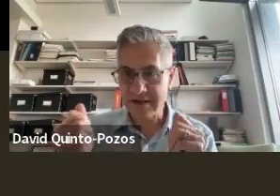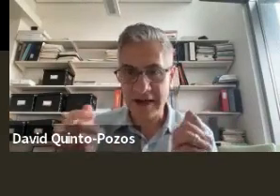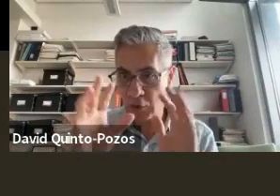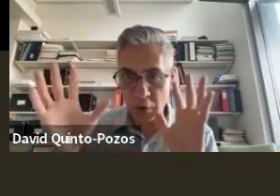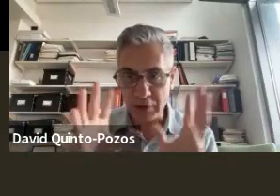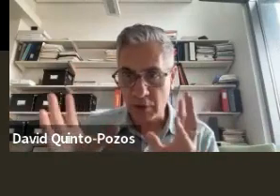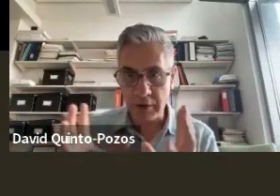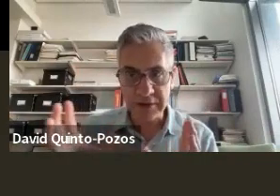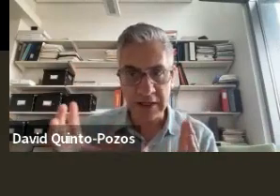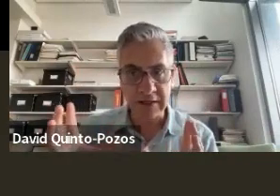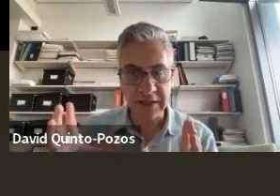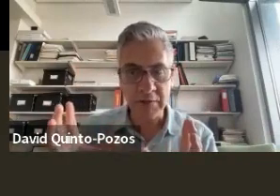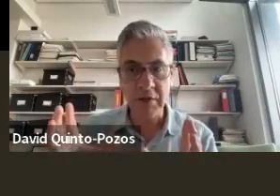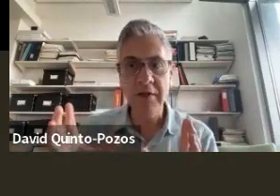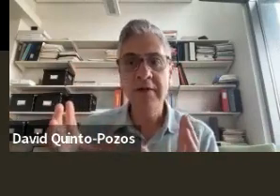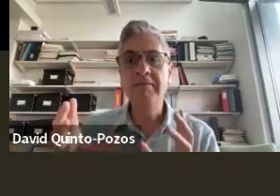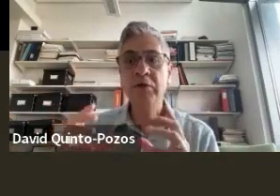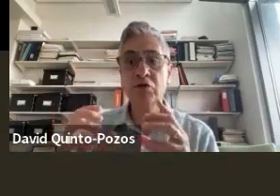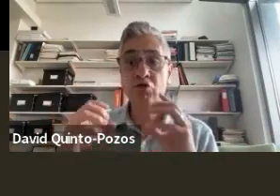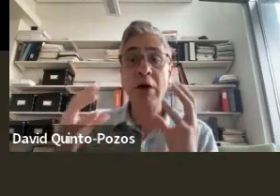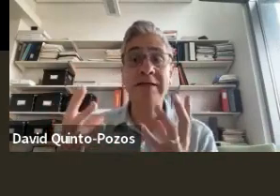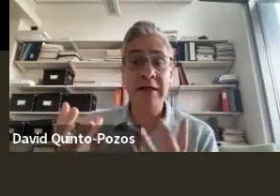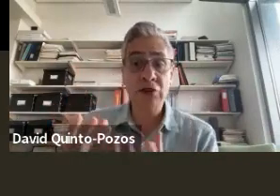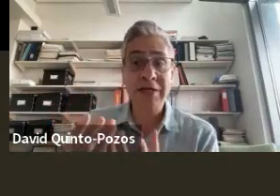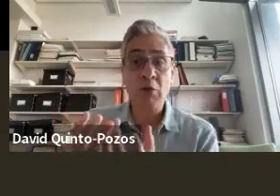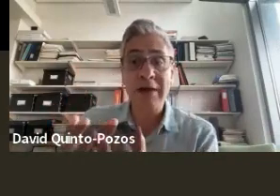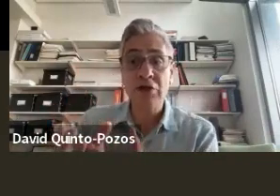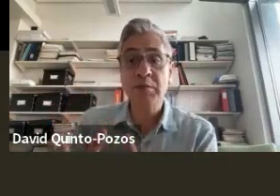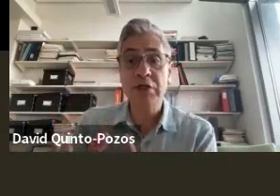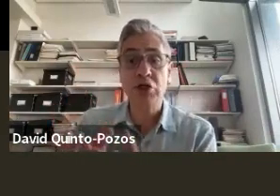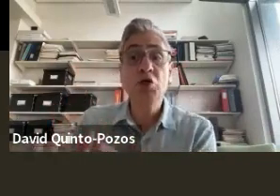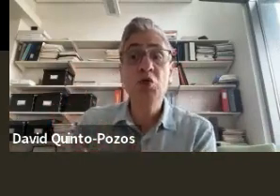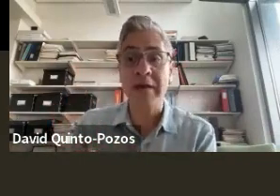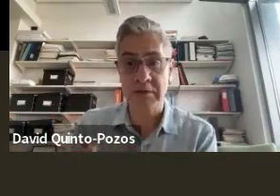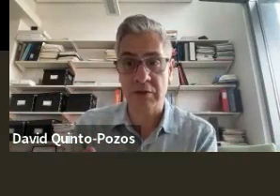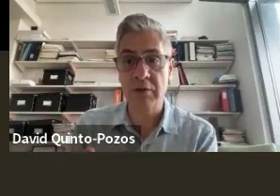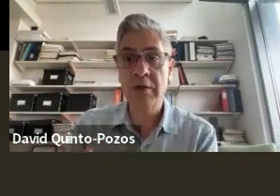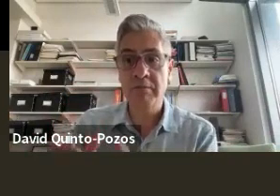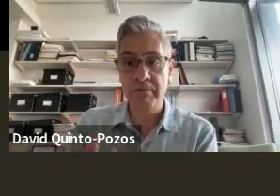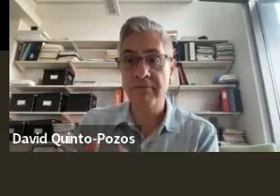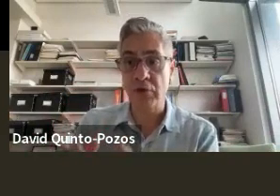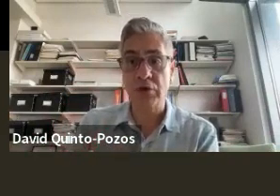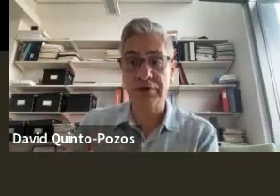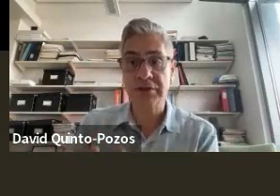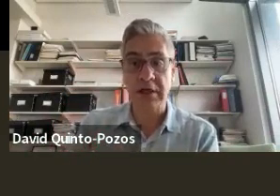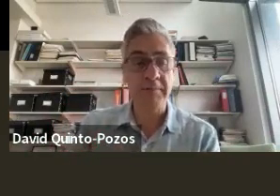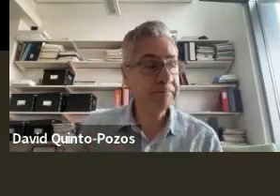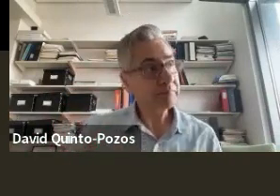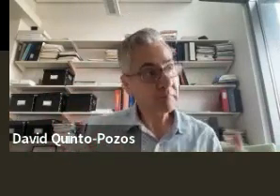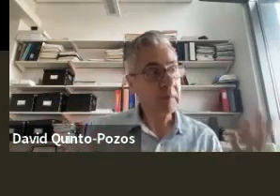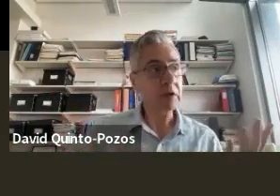a lot of time going through all the data in a table, trying to understand what interpretation you came to for your